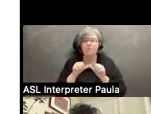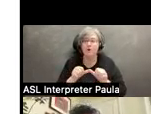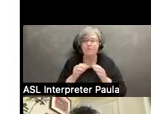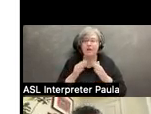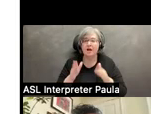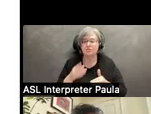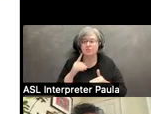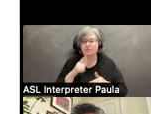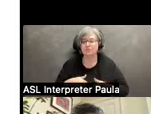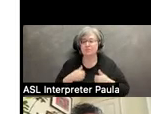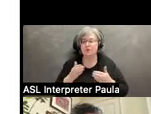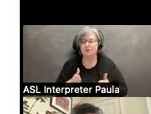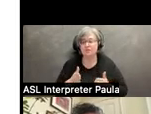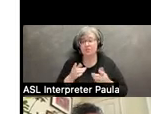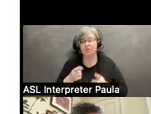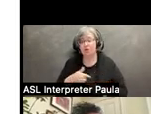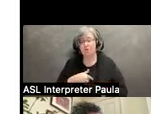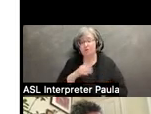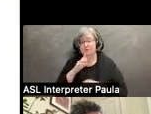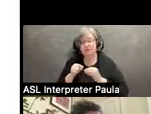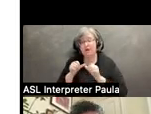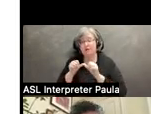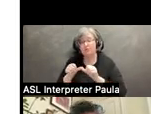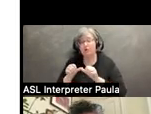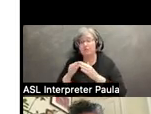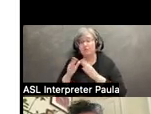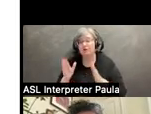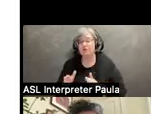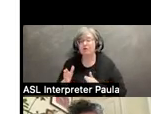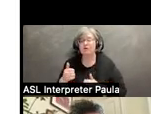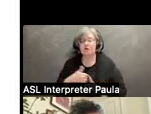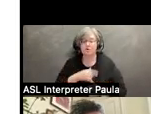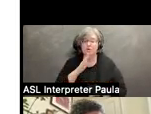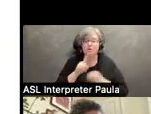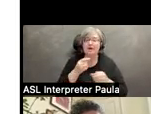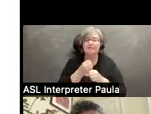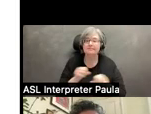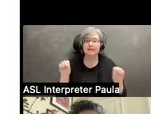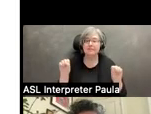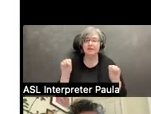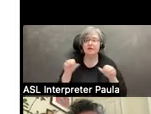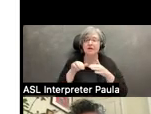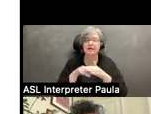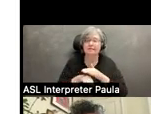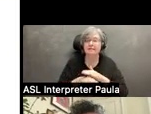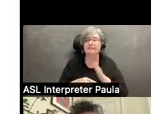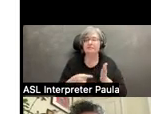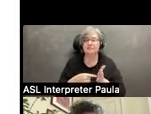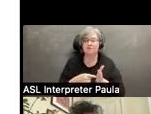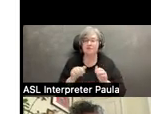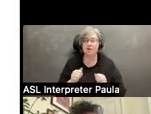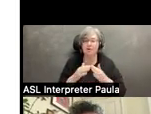survivors. And when we speak of permanent housing, we're talking about safe, accessible, and affordable housing